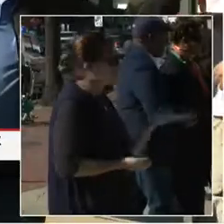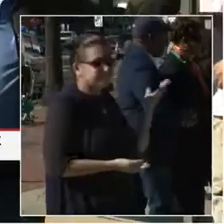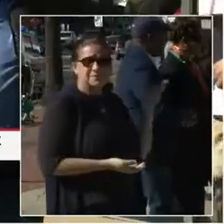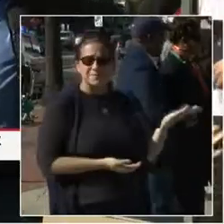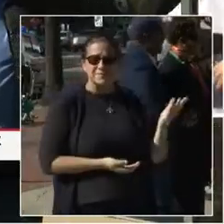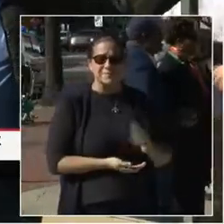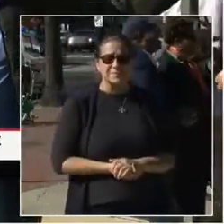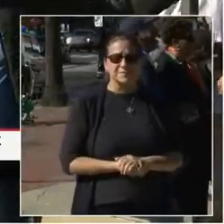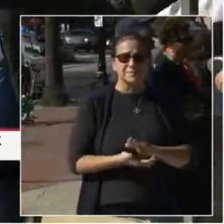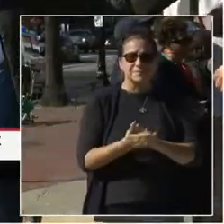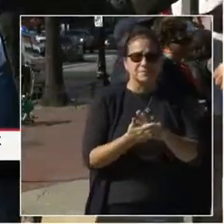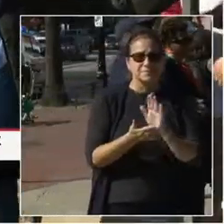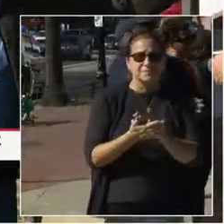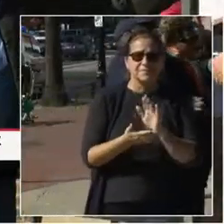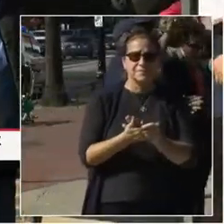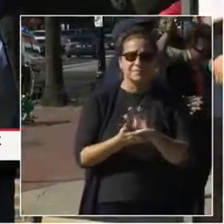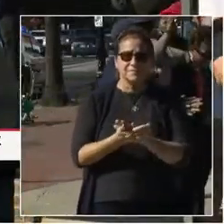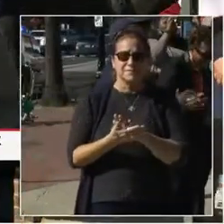handsome brother.